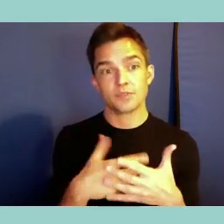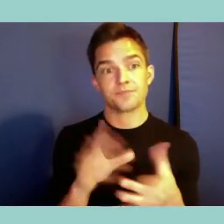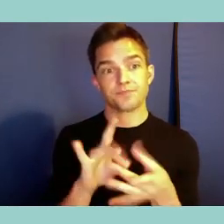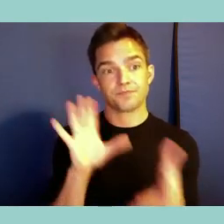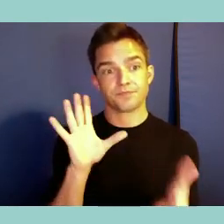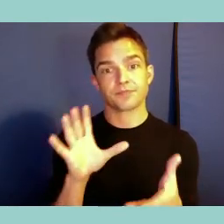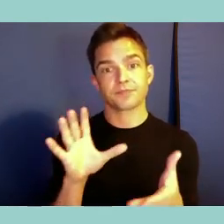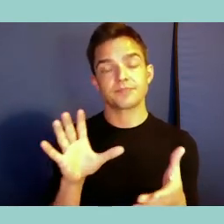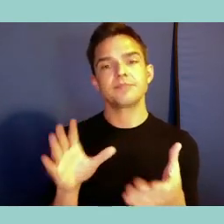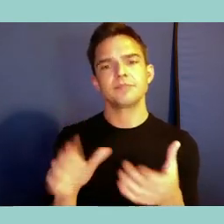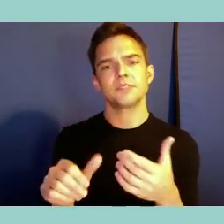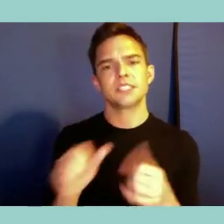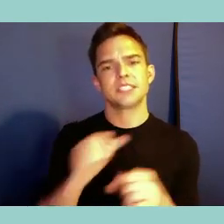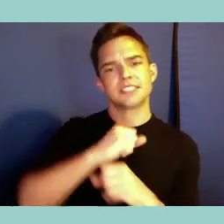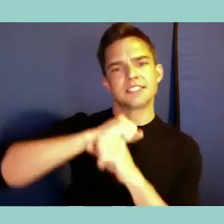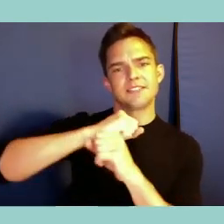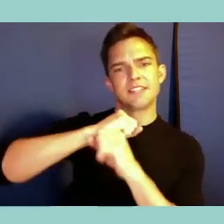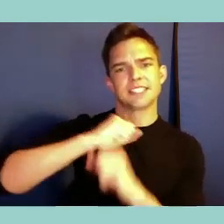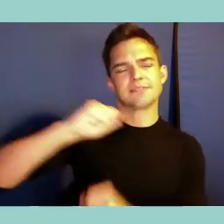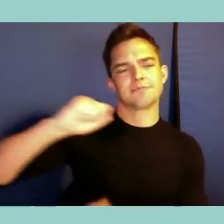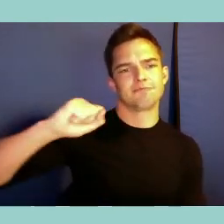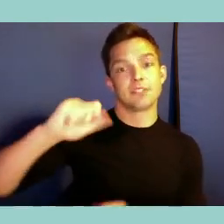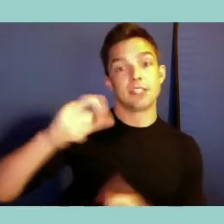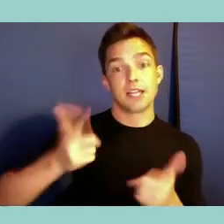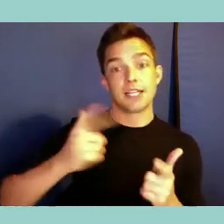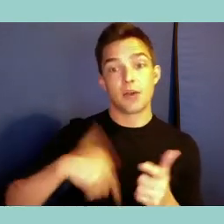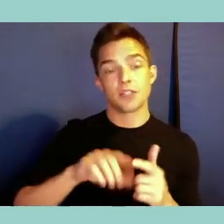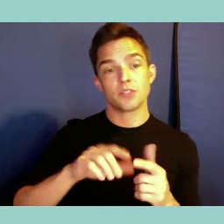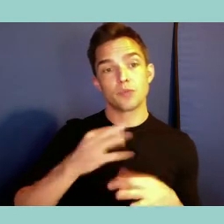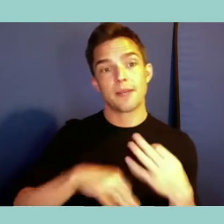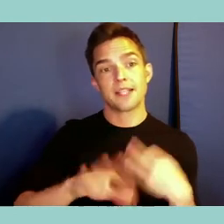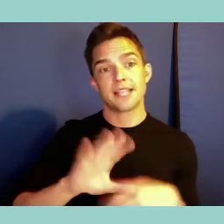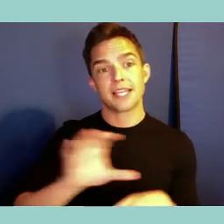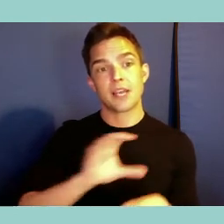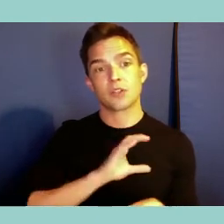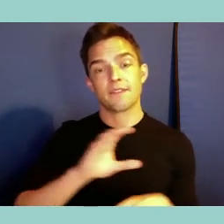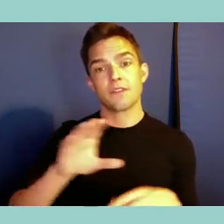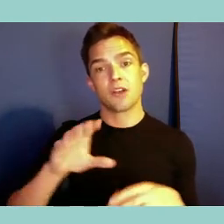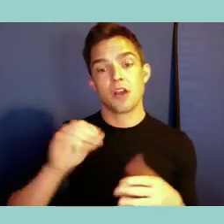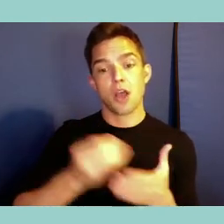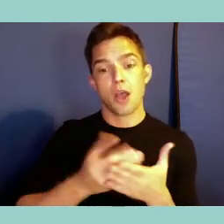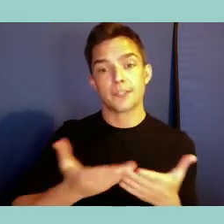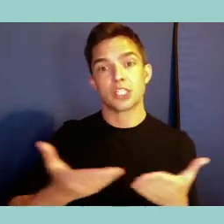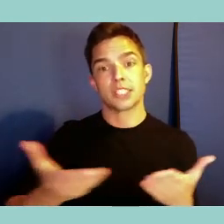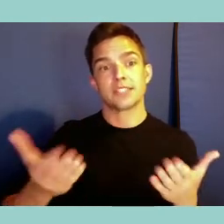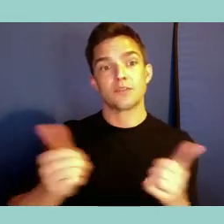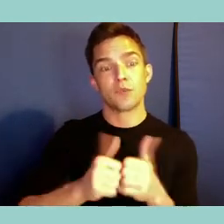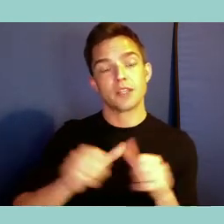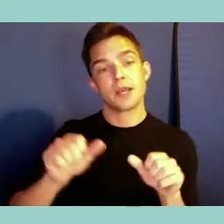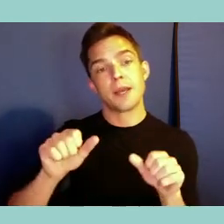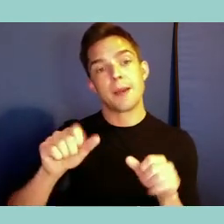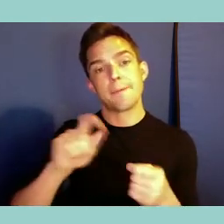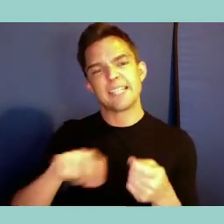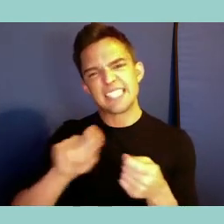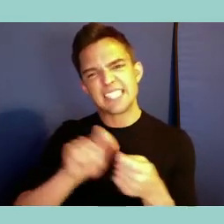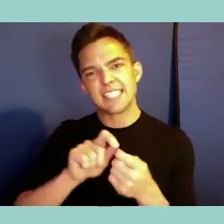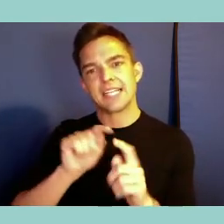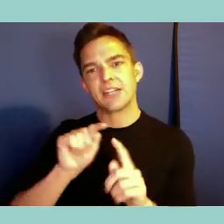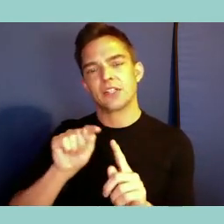relinquish defensiveness. Let us replace the characteristic of objectivity with